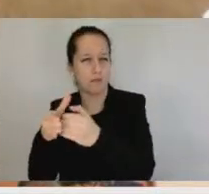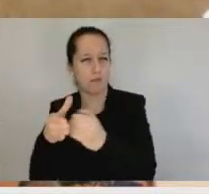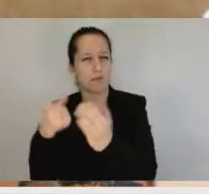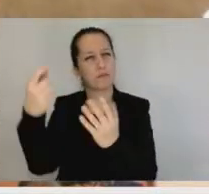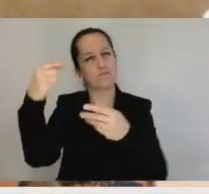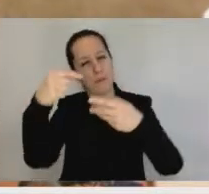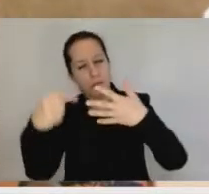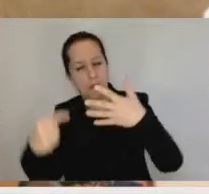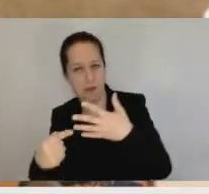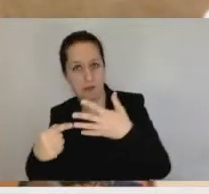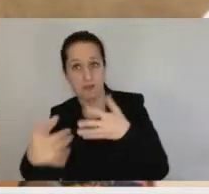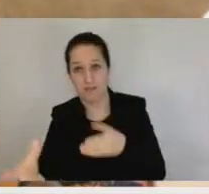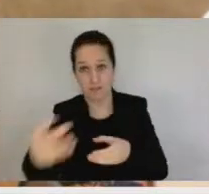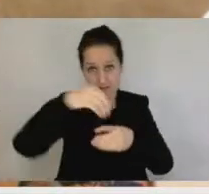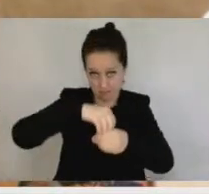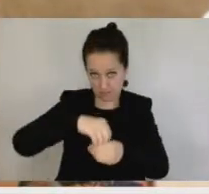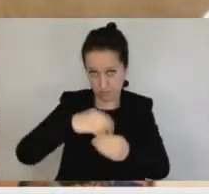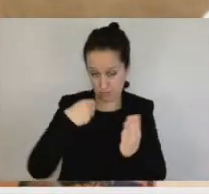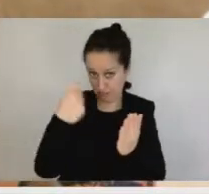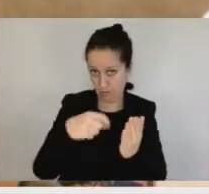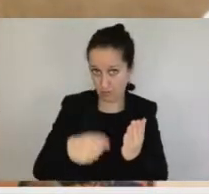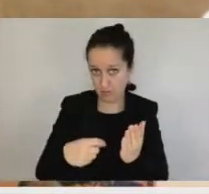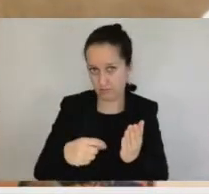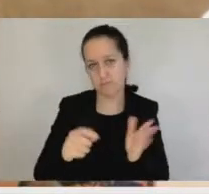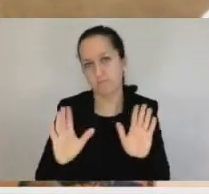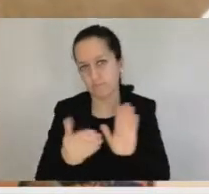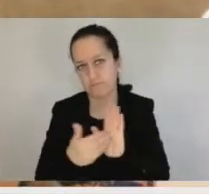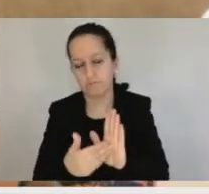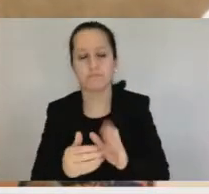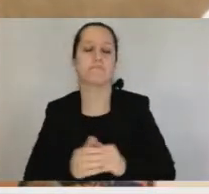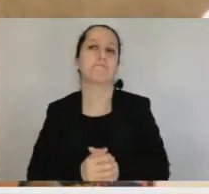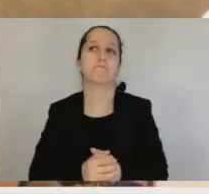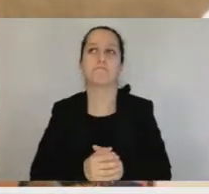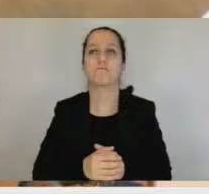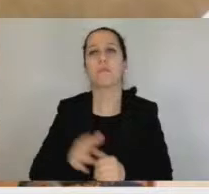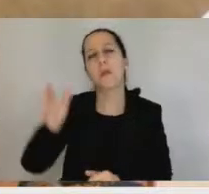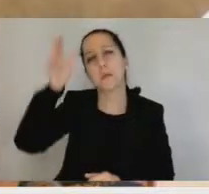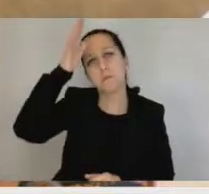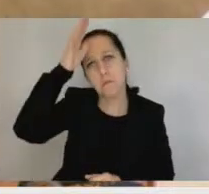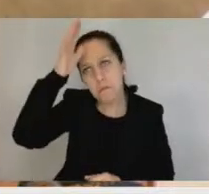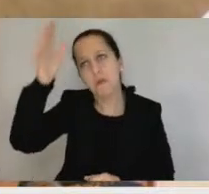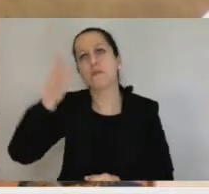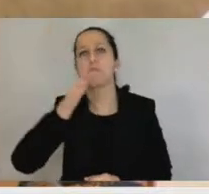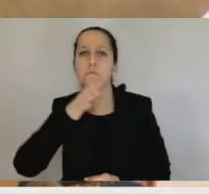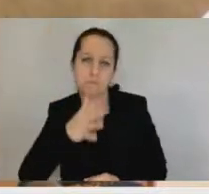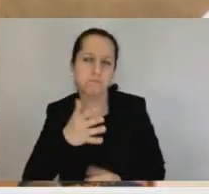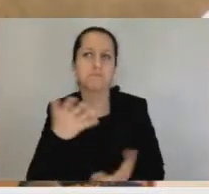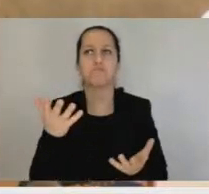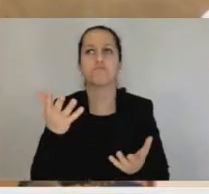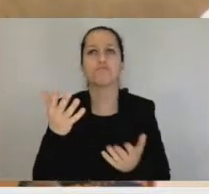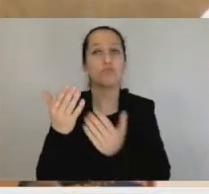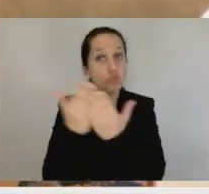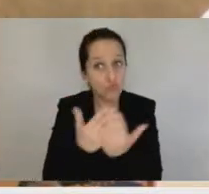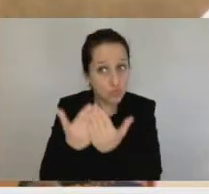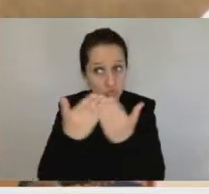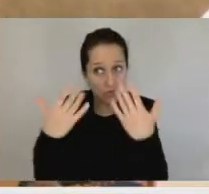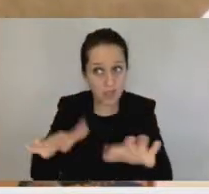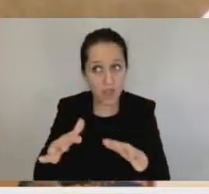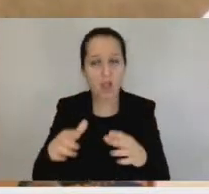model? What I mean by that is that when you associate parents' education or the